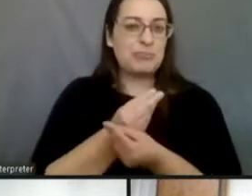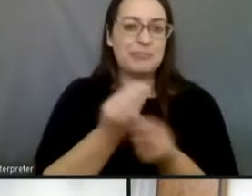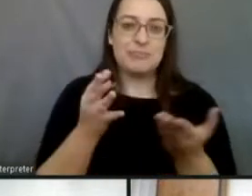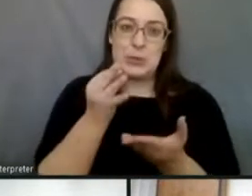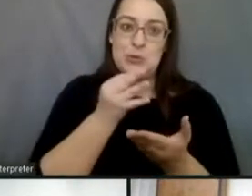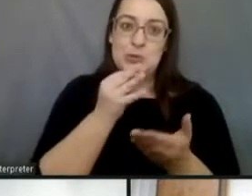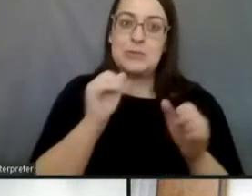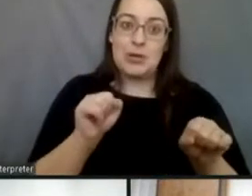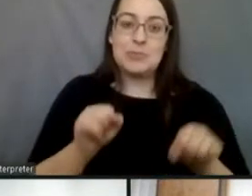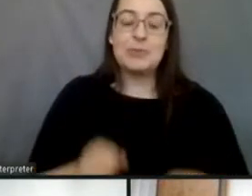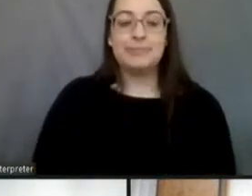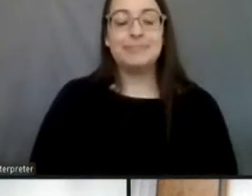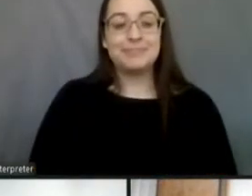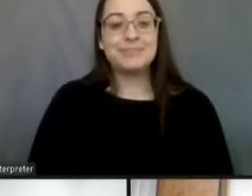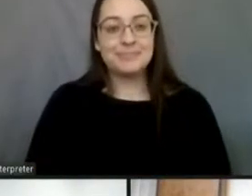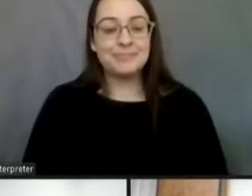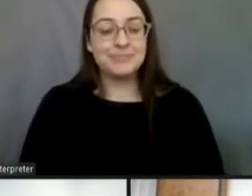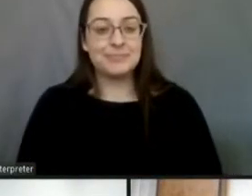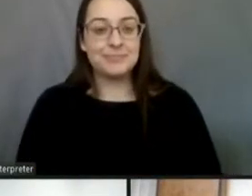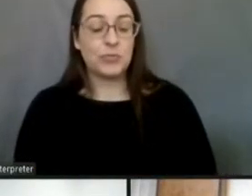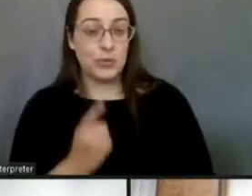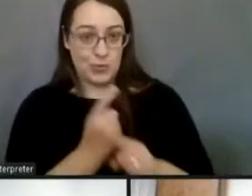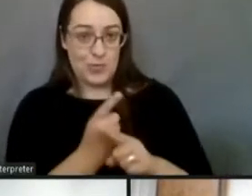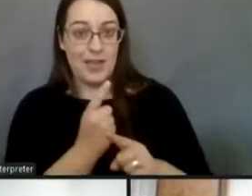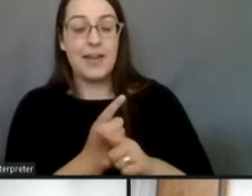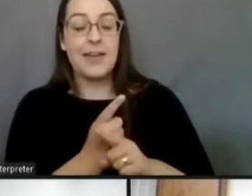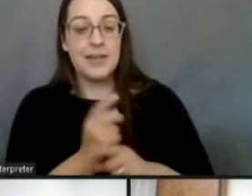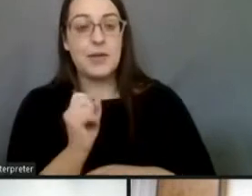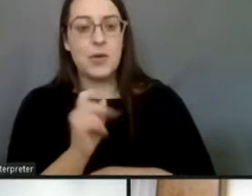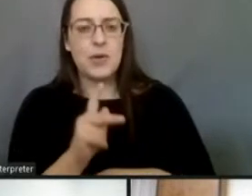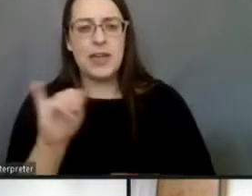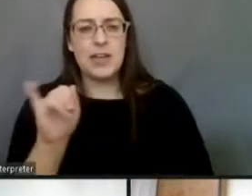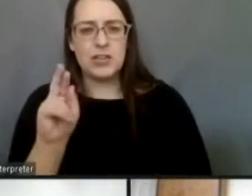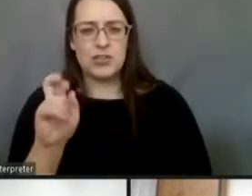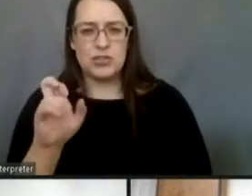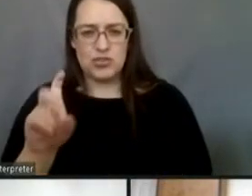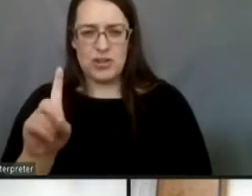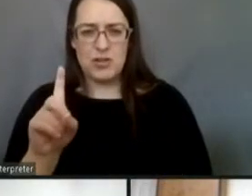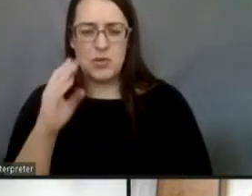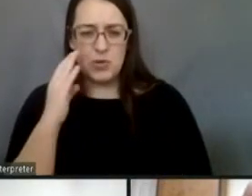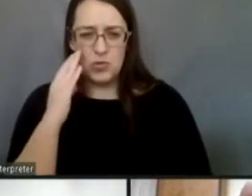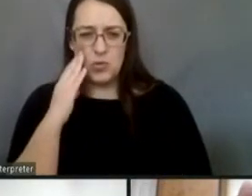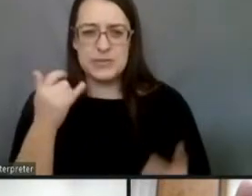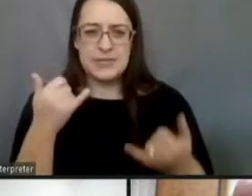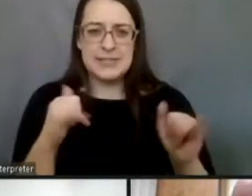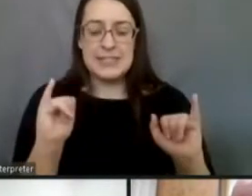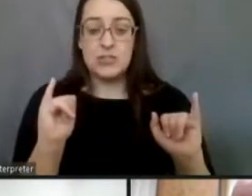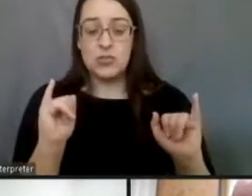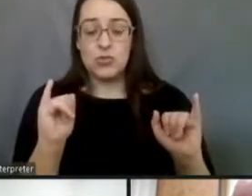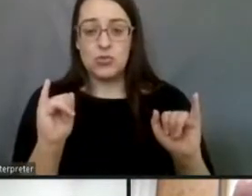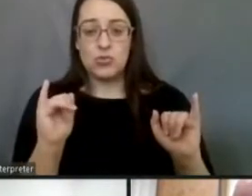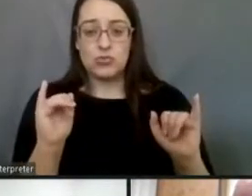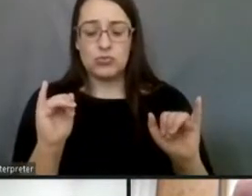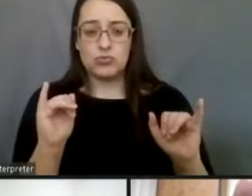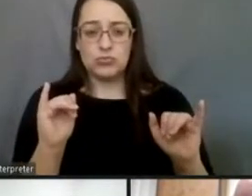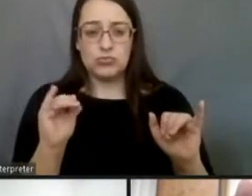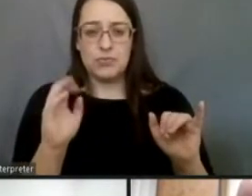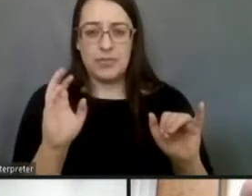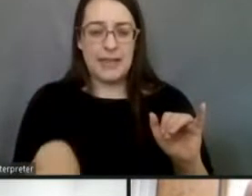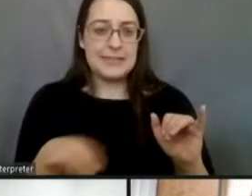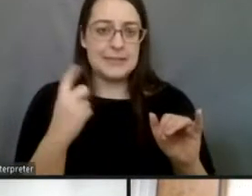as soon as we have it. Right. And Jared, I know this is still kind of a picture that's moving,